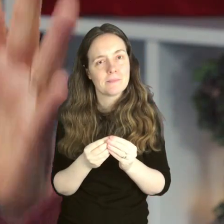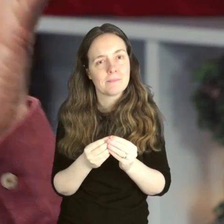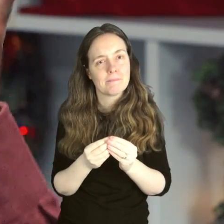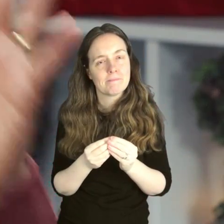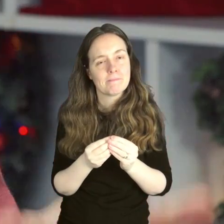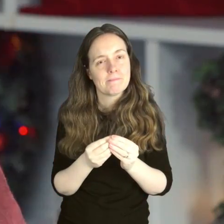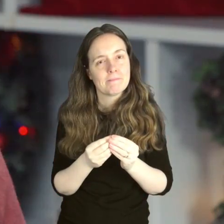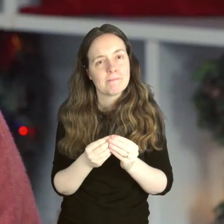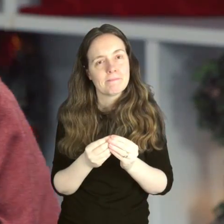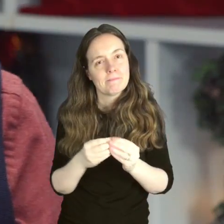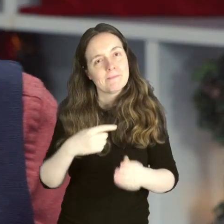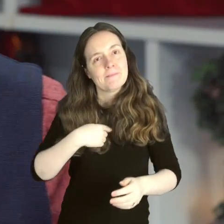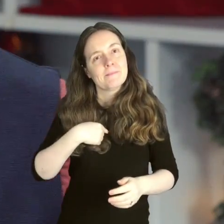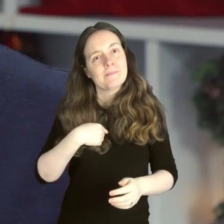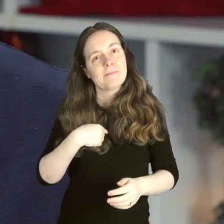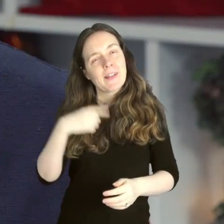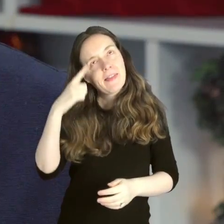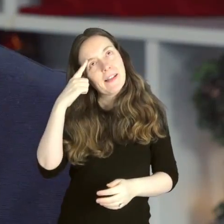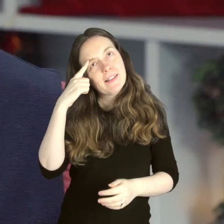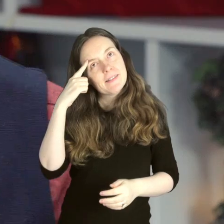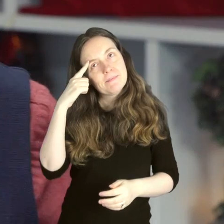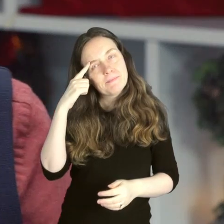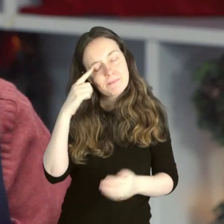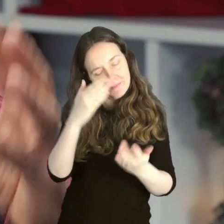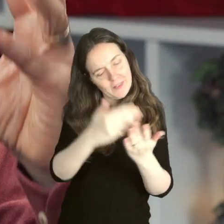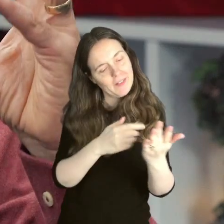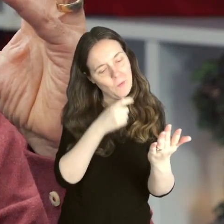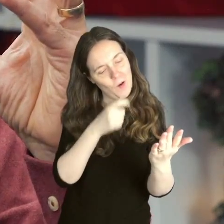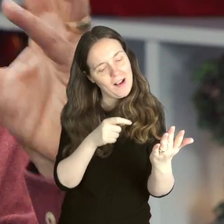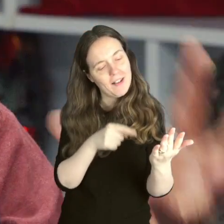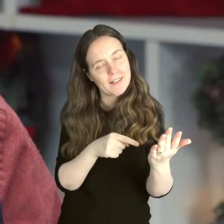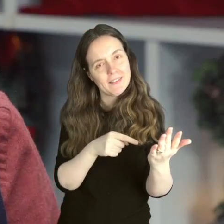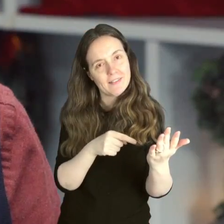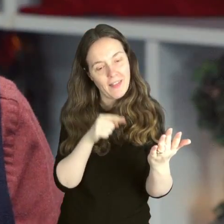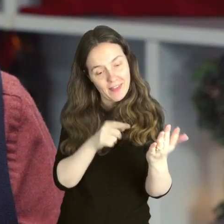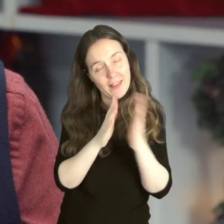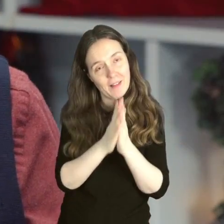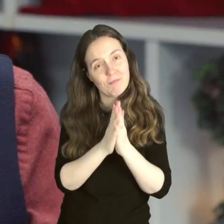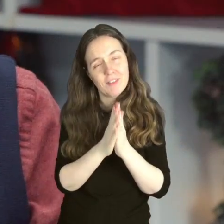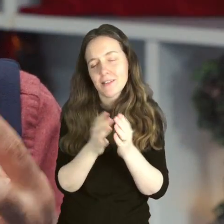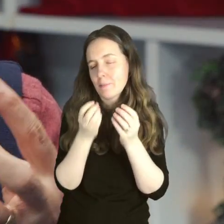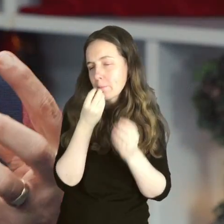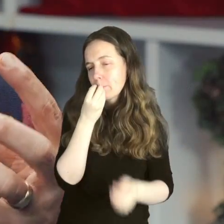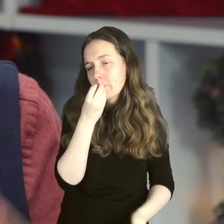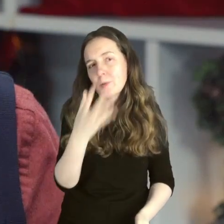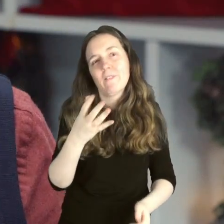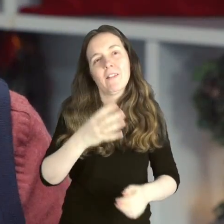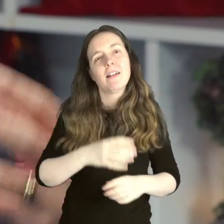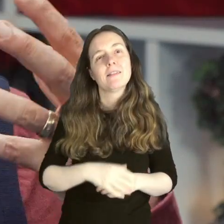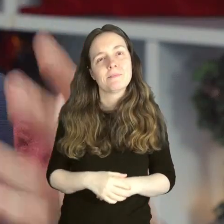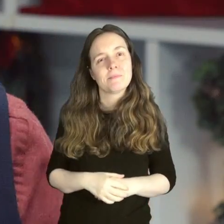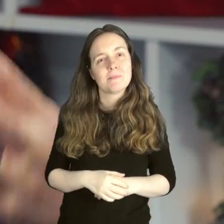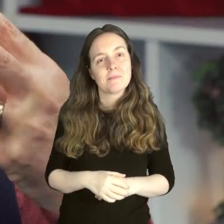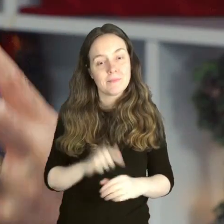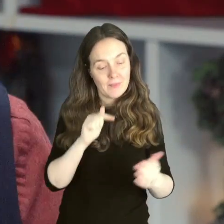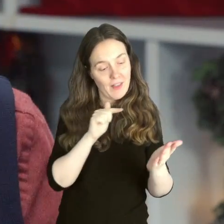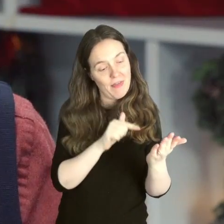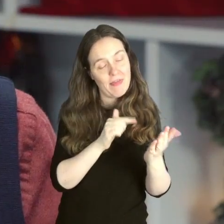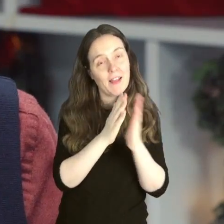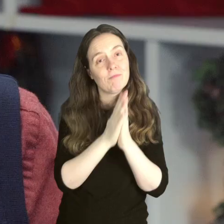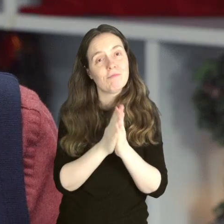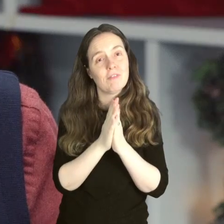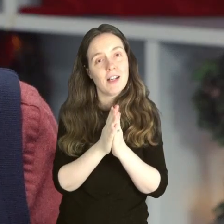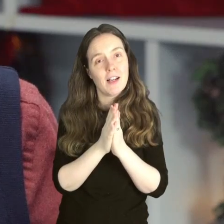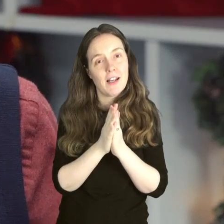I think those words, that prayer, are just beautiful. And that prayer sums